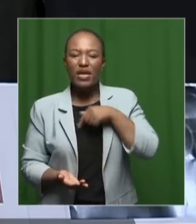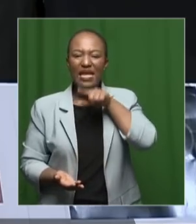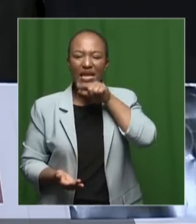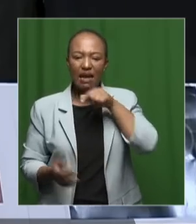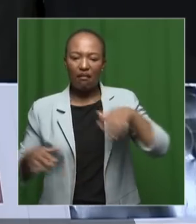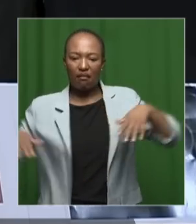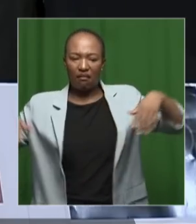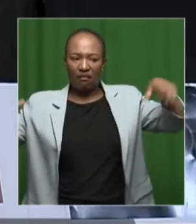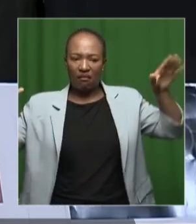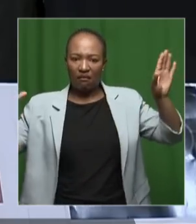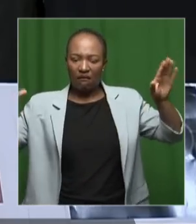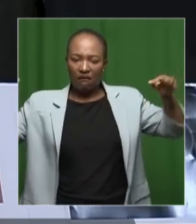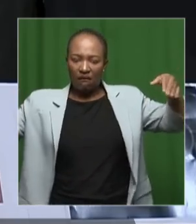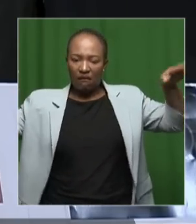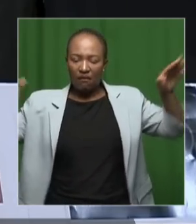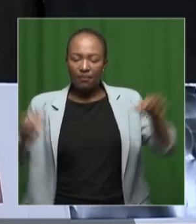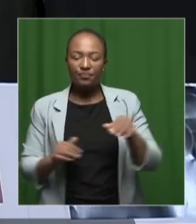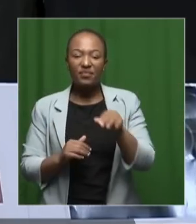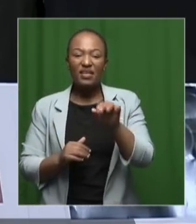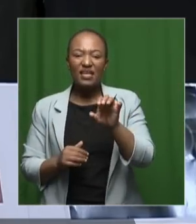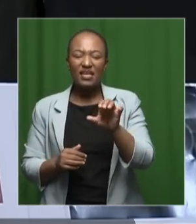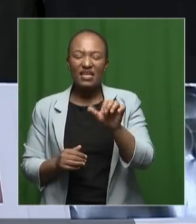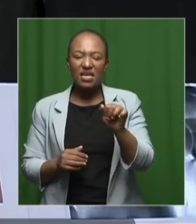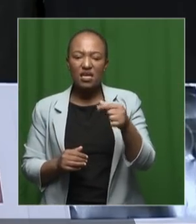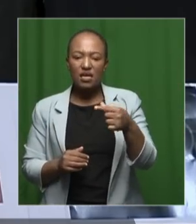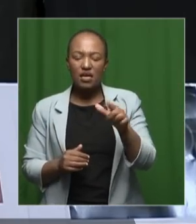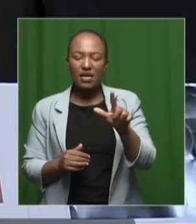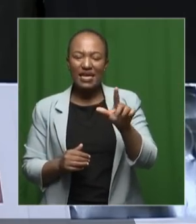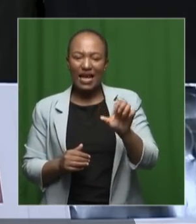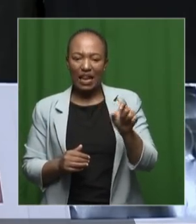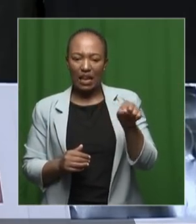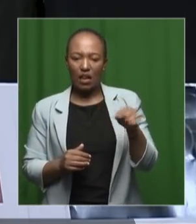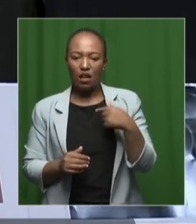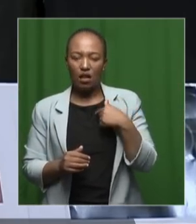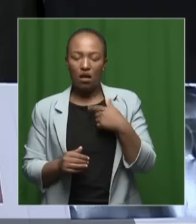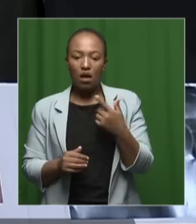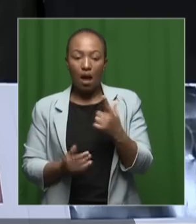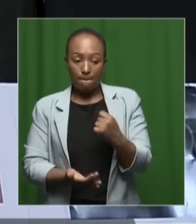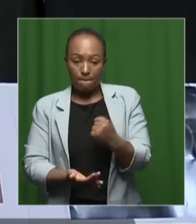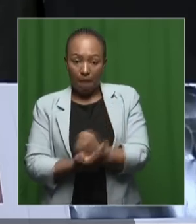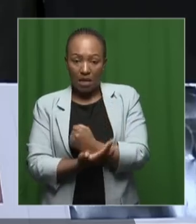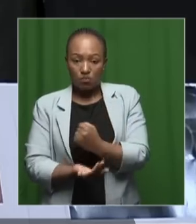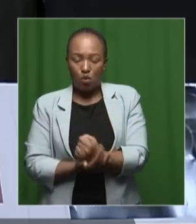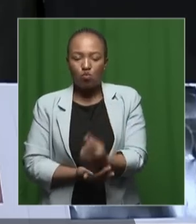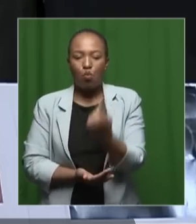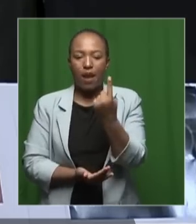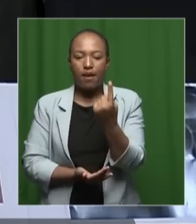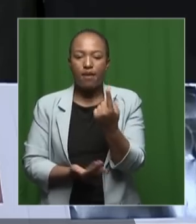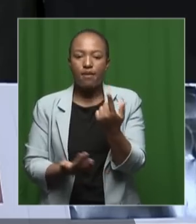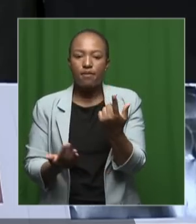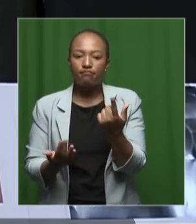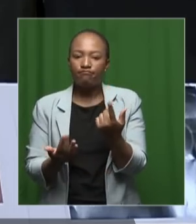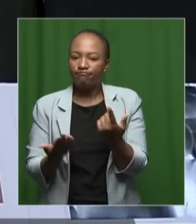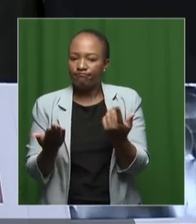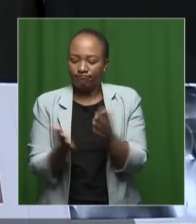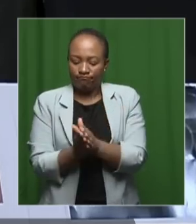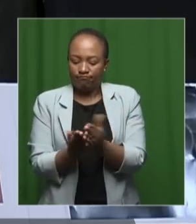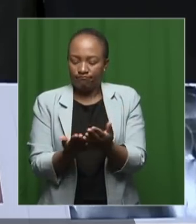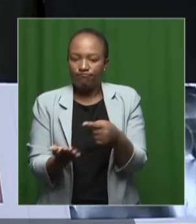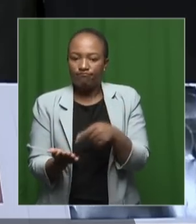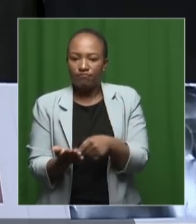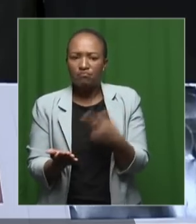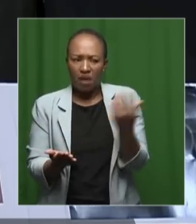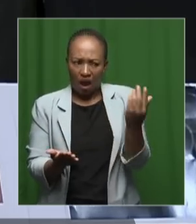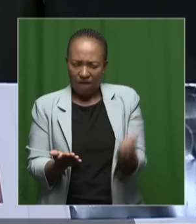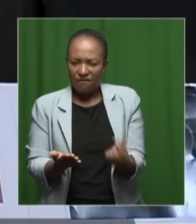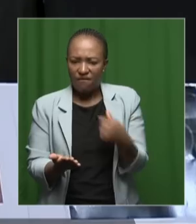whole. This is who we are. As eagles, we're seeing the whole continent, we're seeing one passport. When you have a passport, that means you are documented.